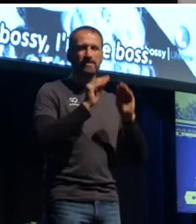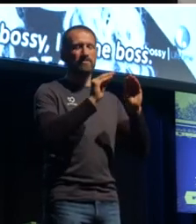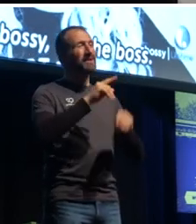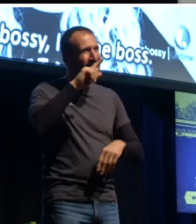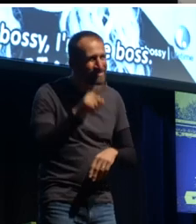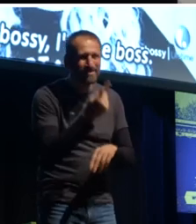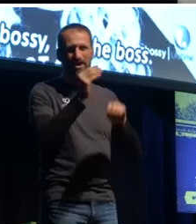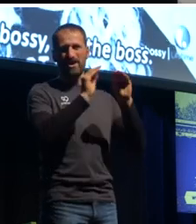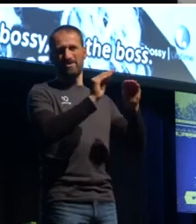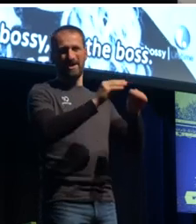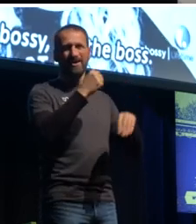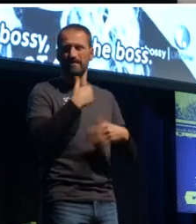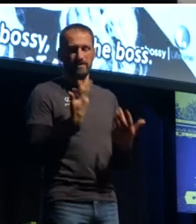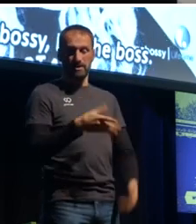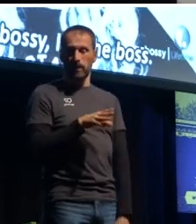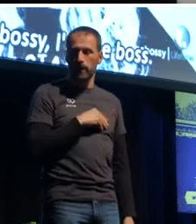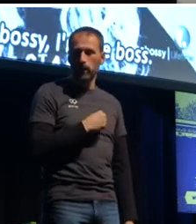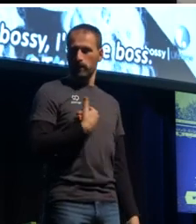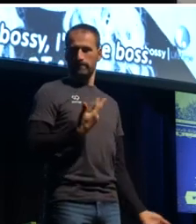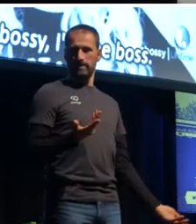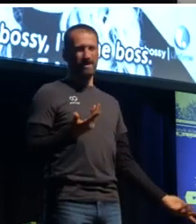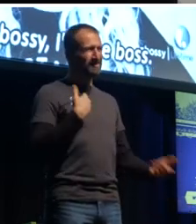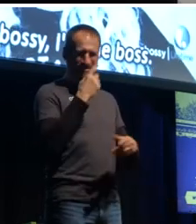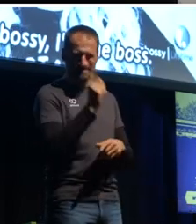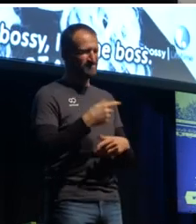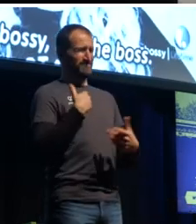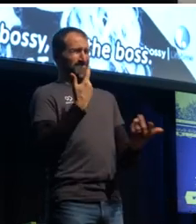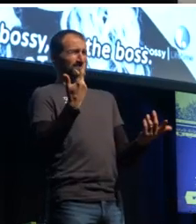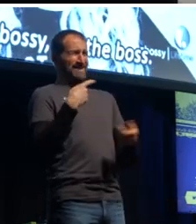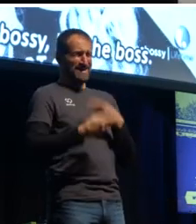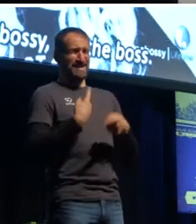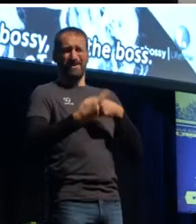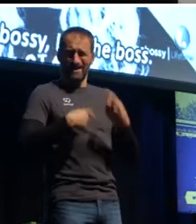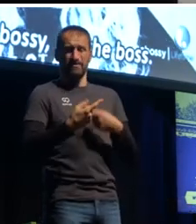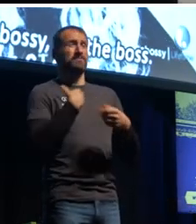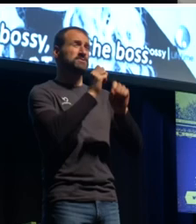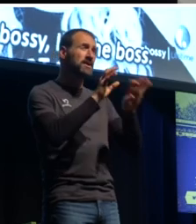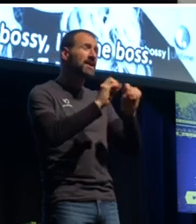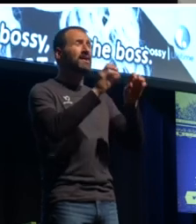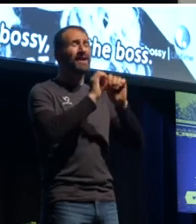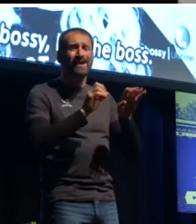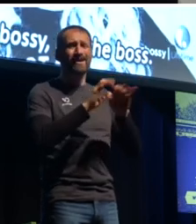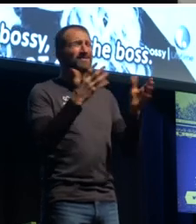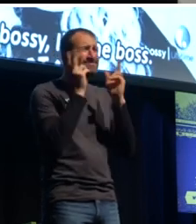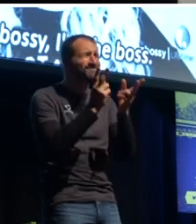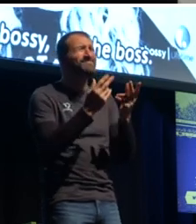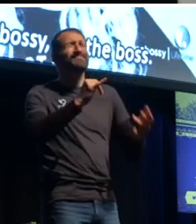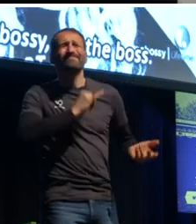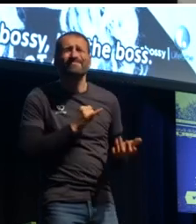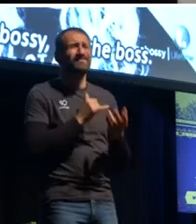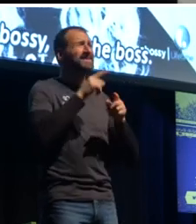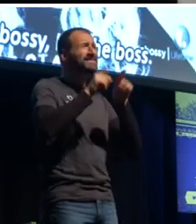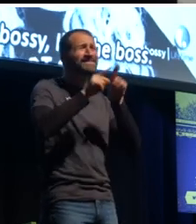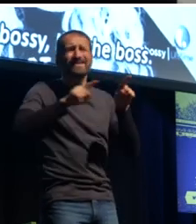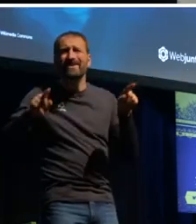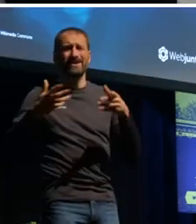most frustrating things that I continue to deal with, even though I've been able to create this awesome and vibrant, diverse environment inside